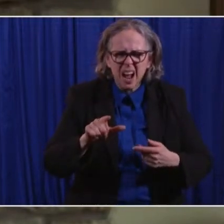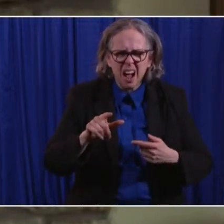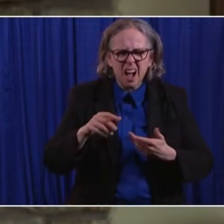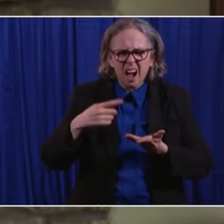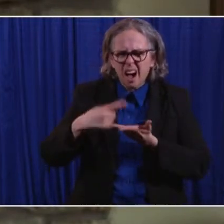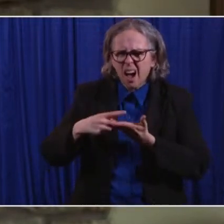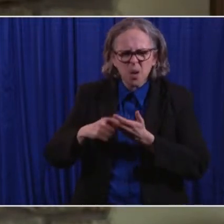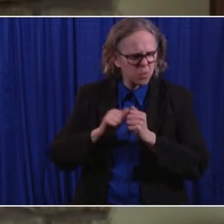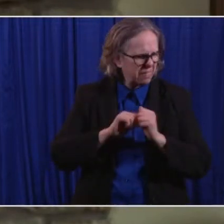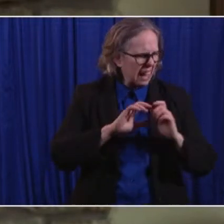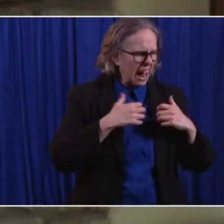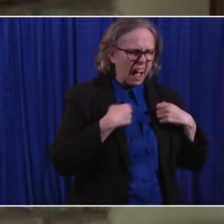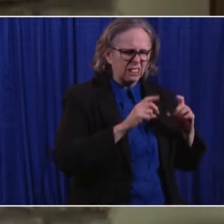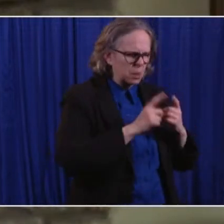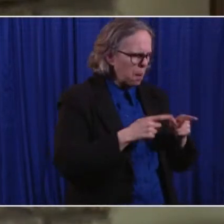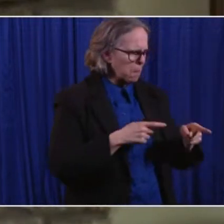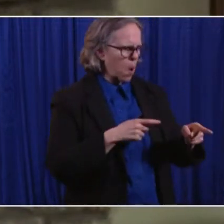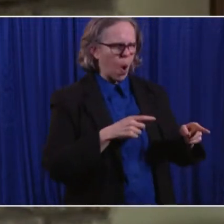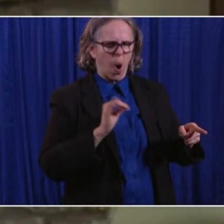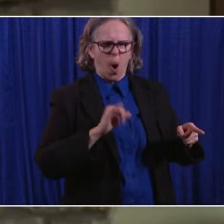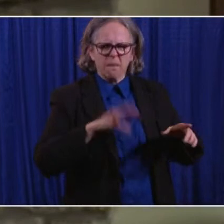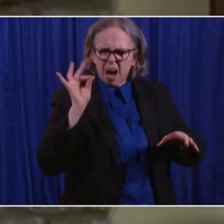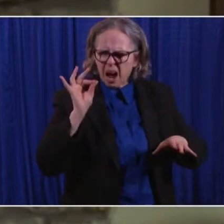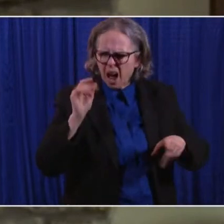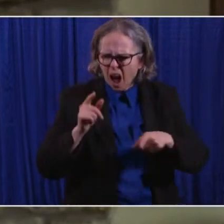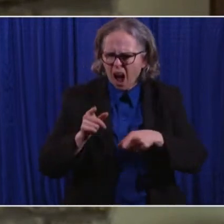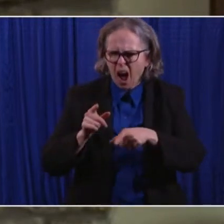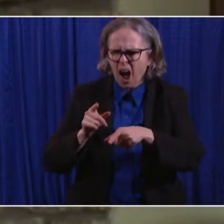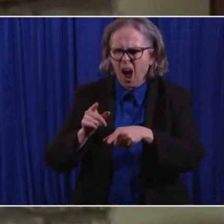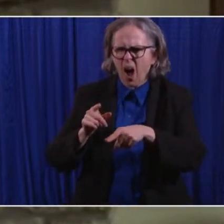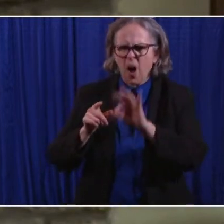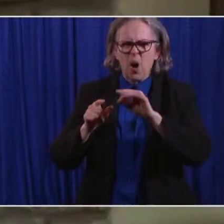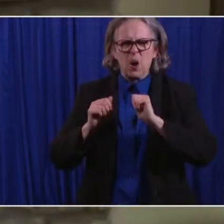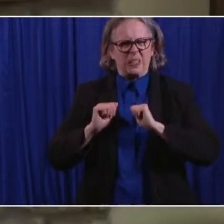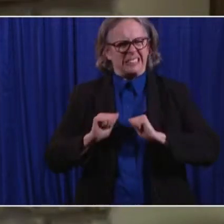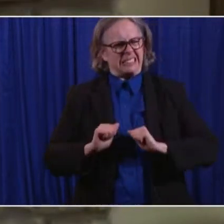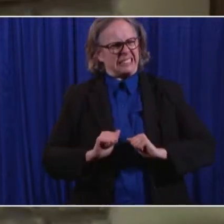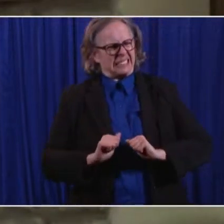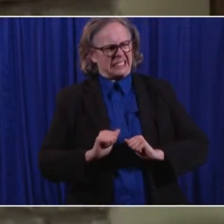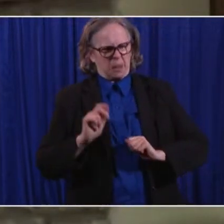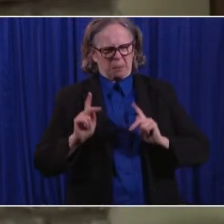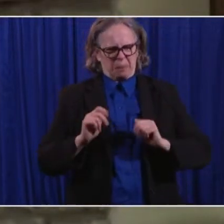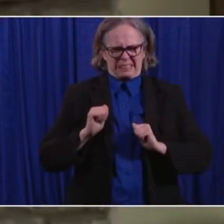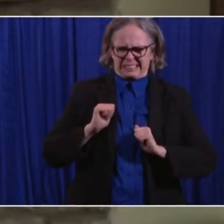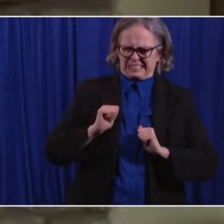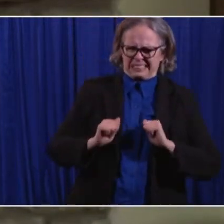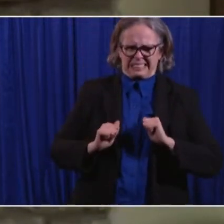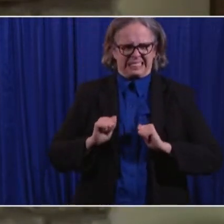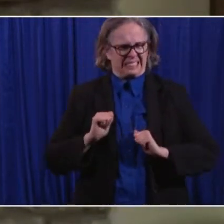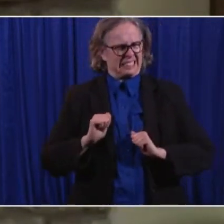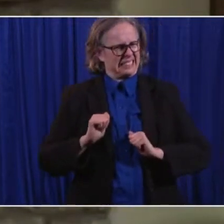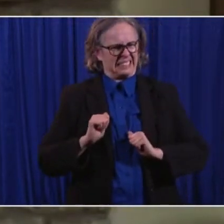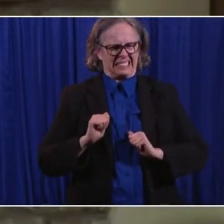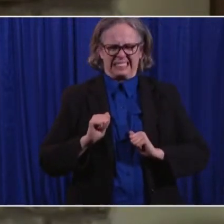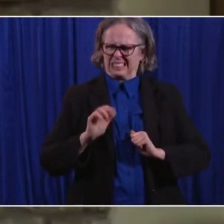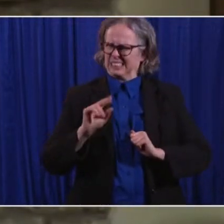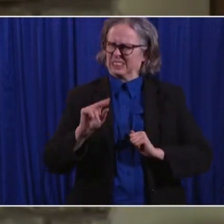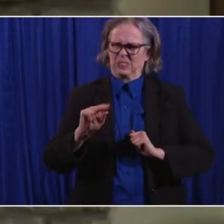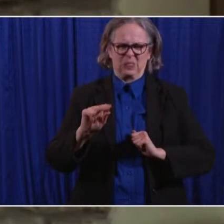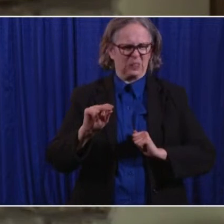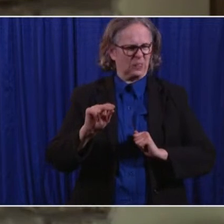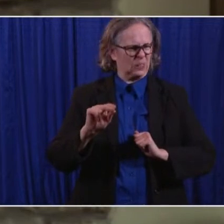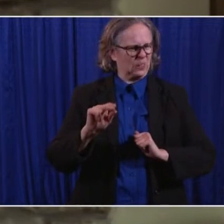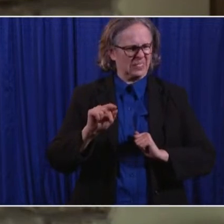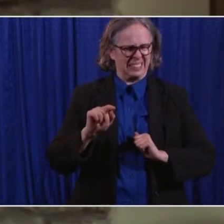that they're going to look at that and say, well, we didn't really mean to do that. That's not a consequence we